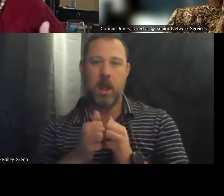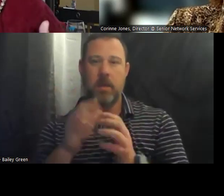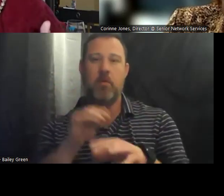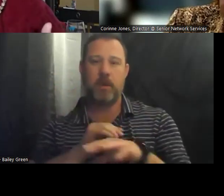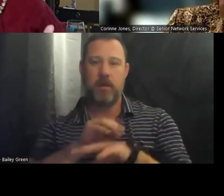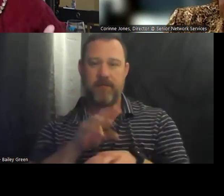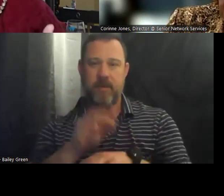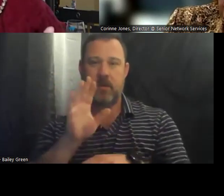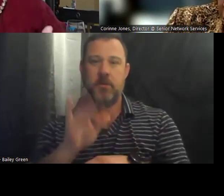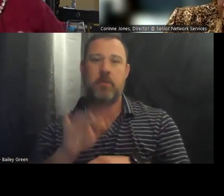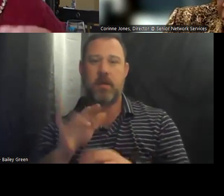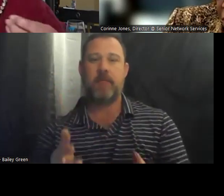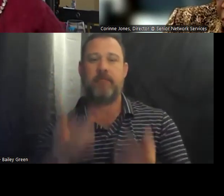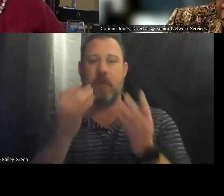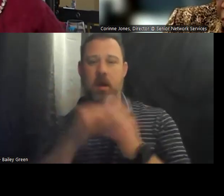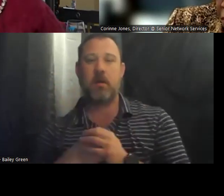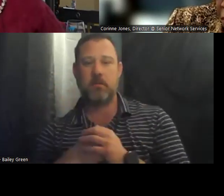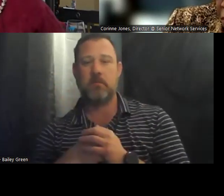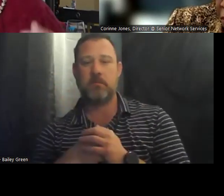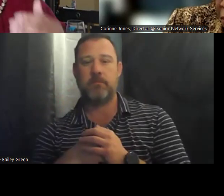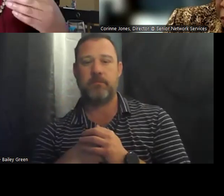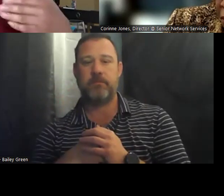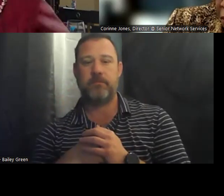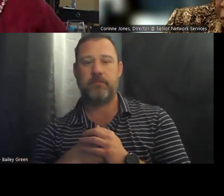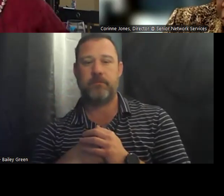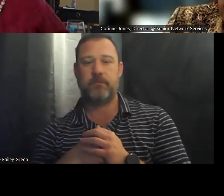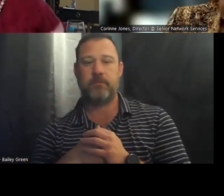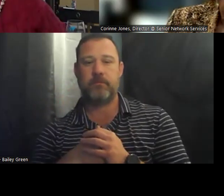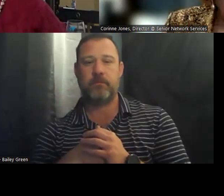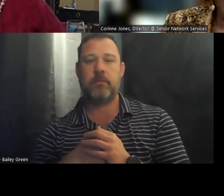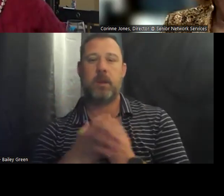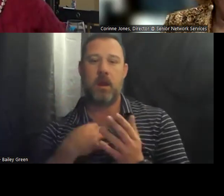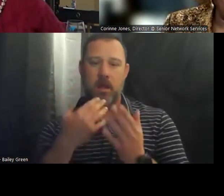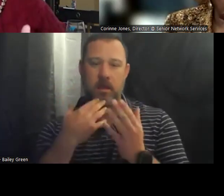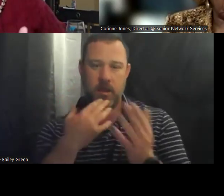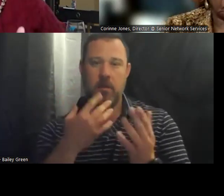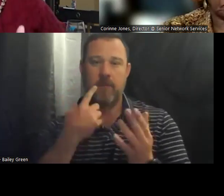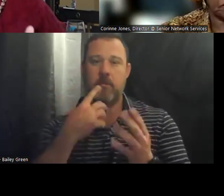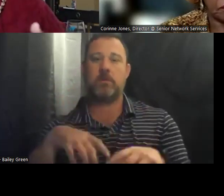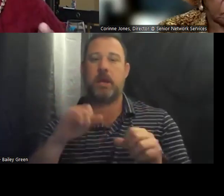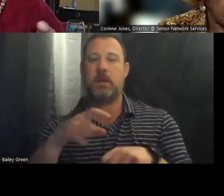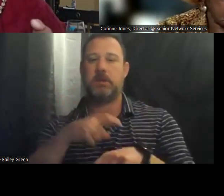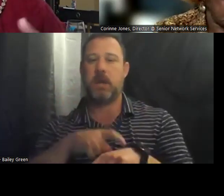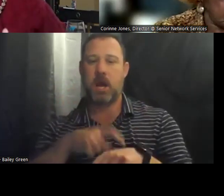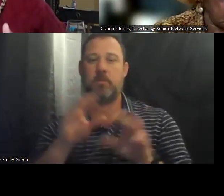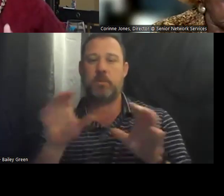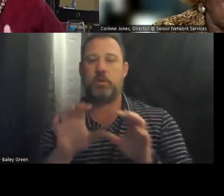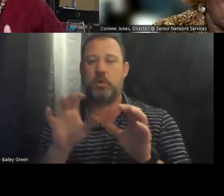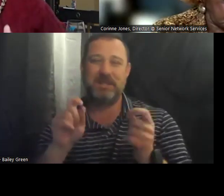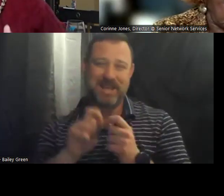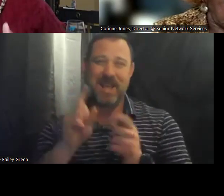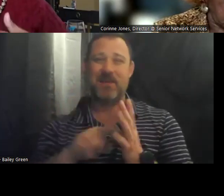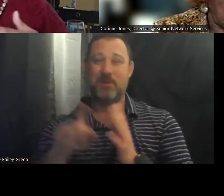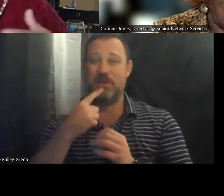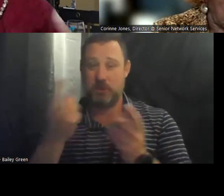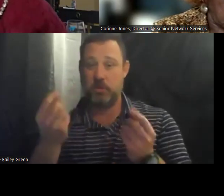affected by that devastating fire. And I always remember that. And I thank you again for taking the time to do exactly what you said you would do